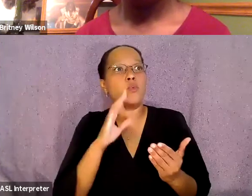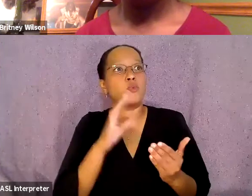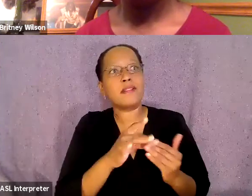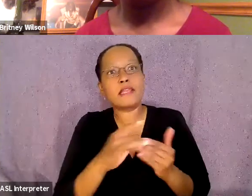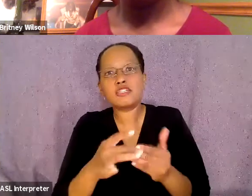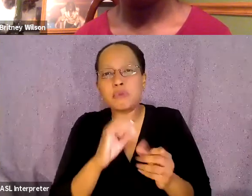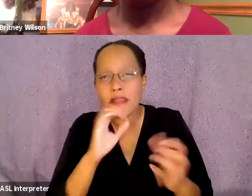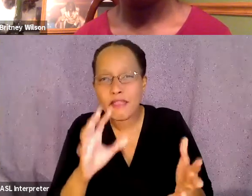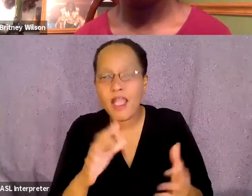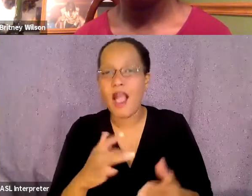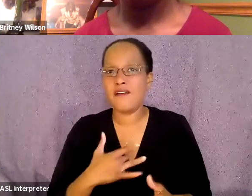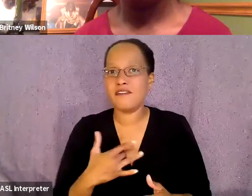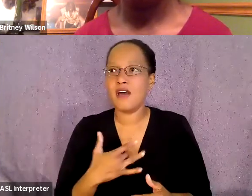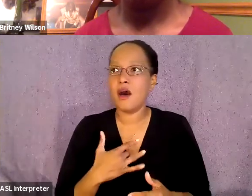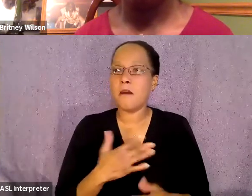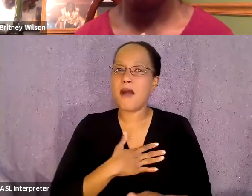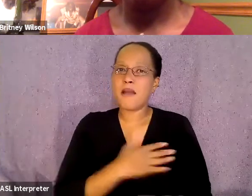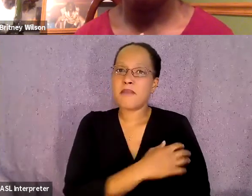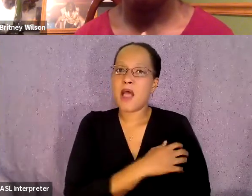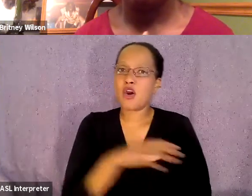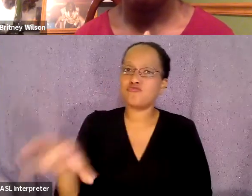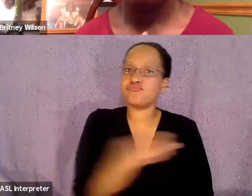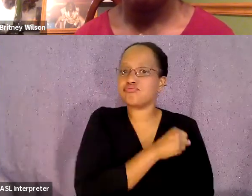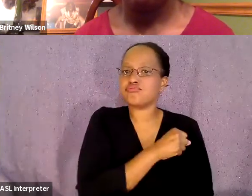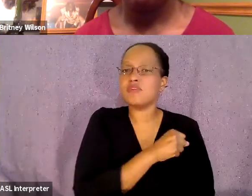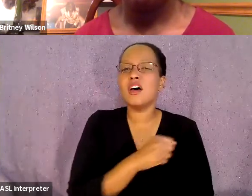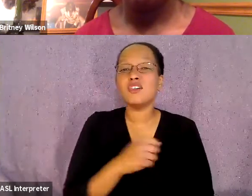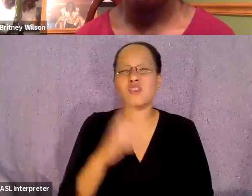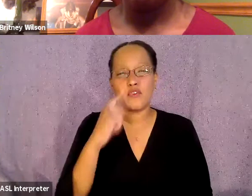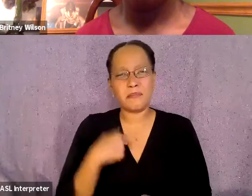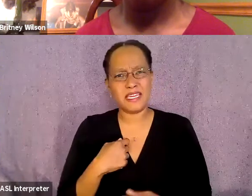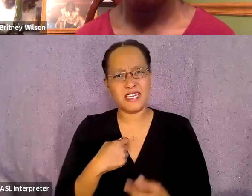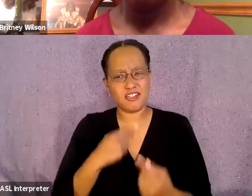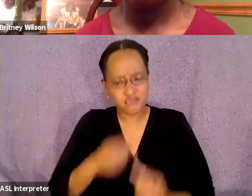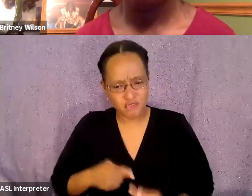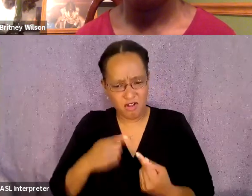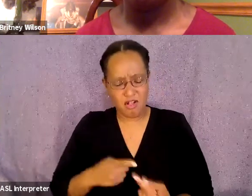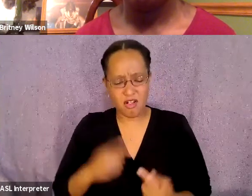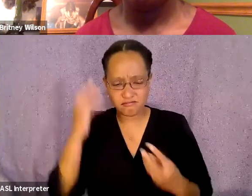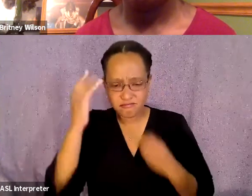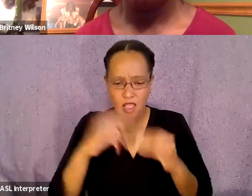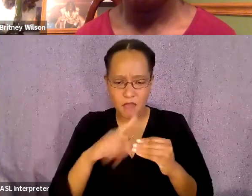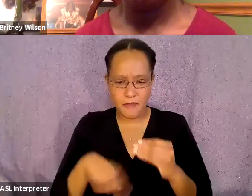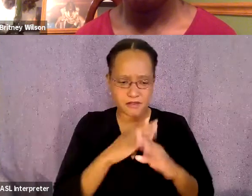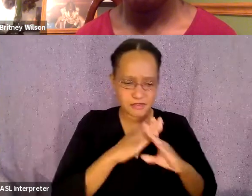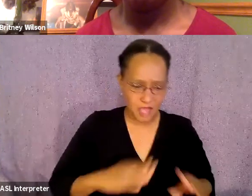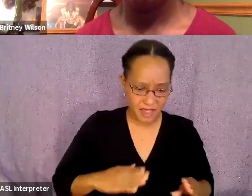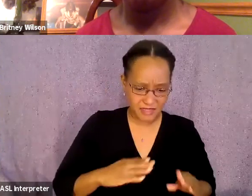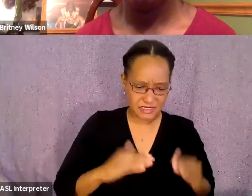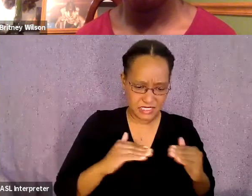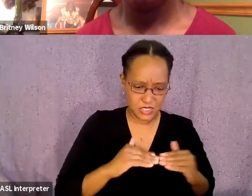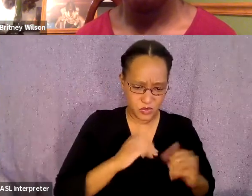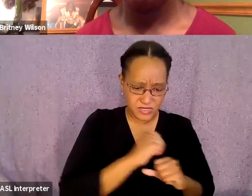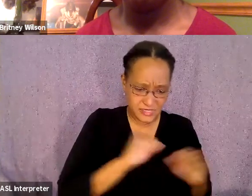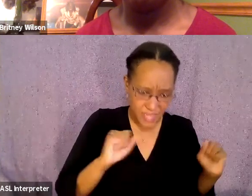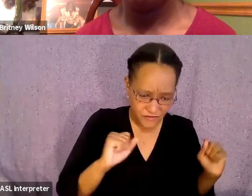me, grappling with the idea of silence being safety, or, you know, being more safe than saying